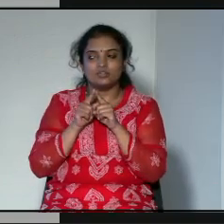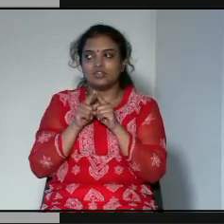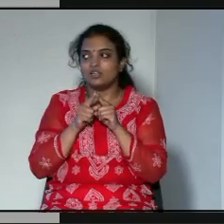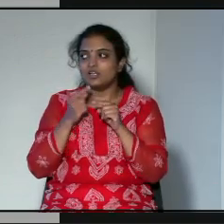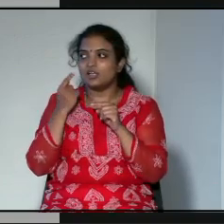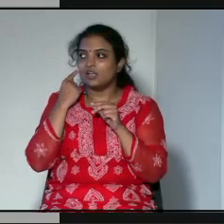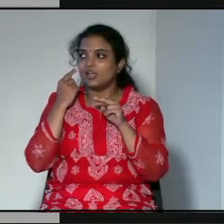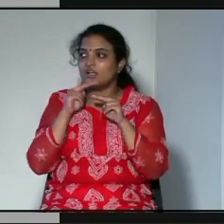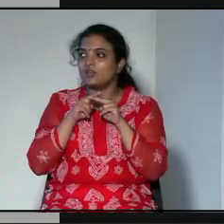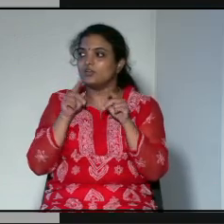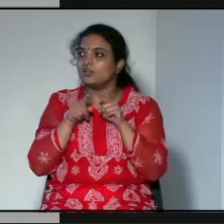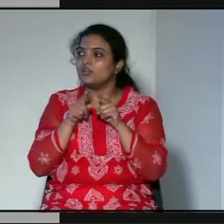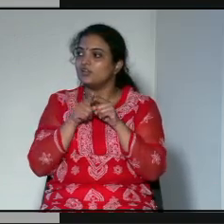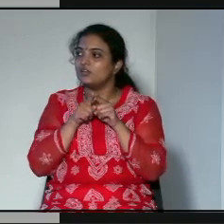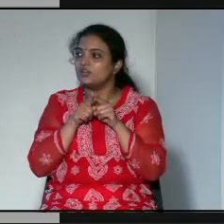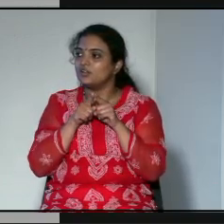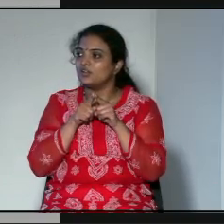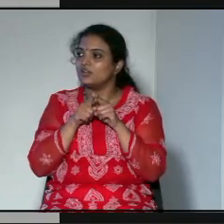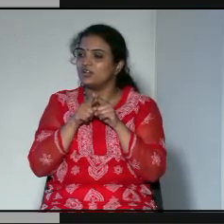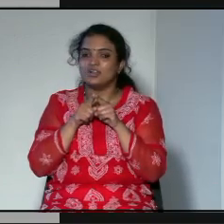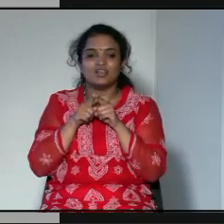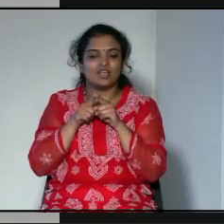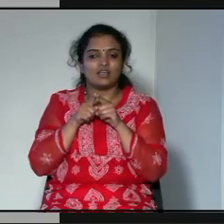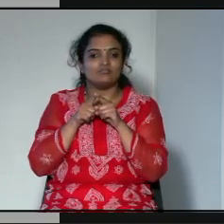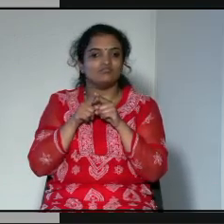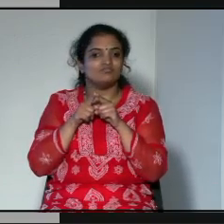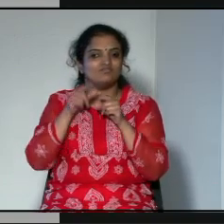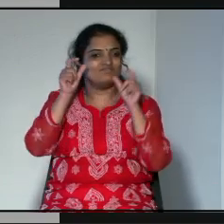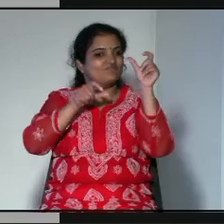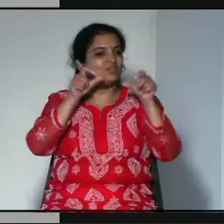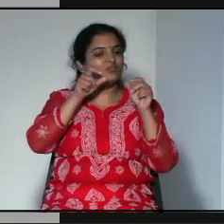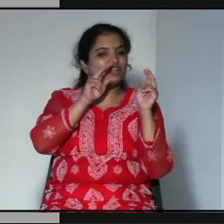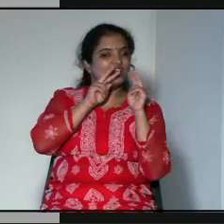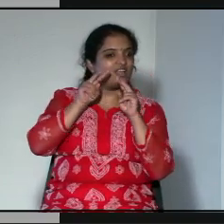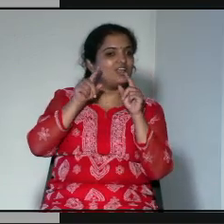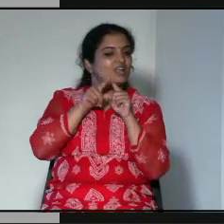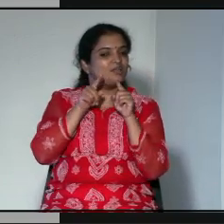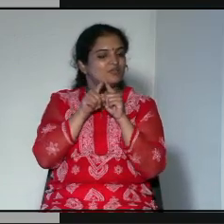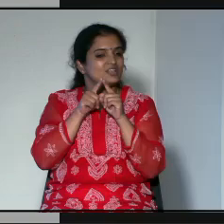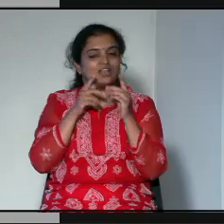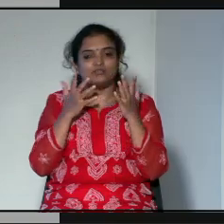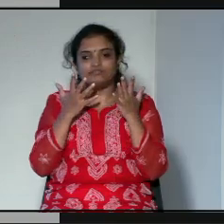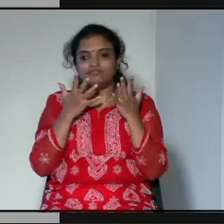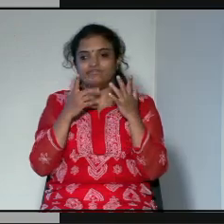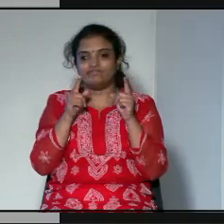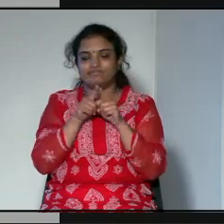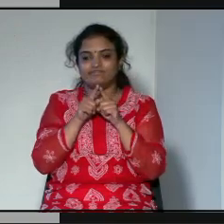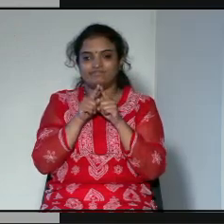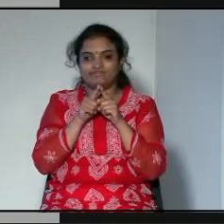was a public relationship, but it was a relationship that